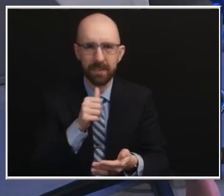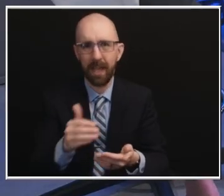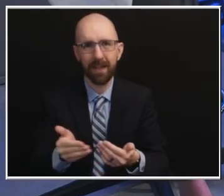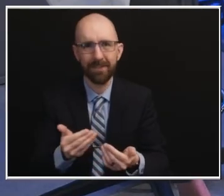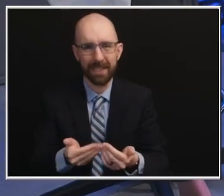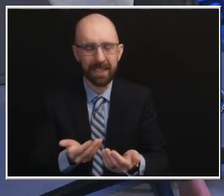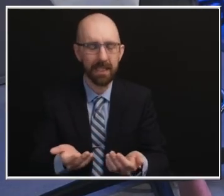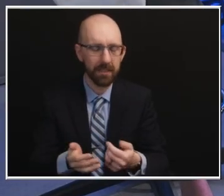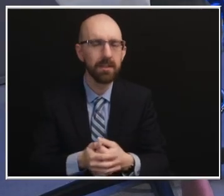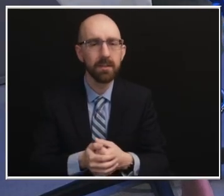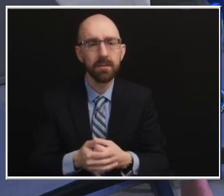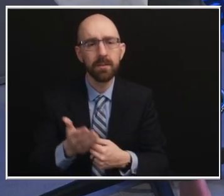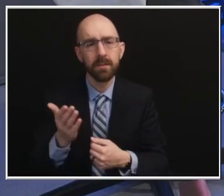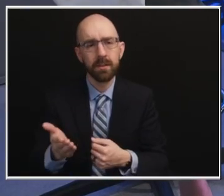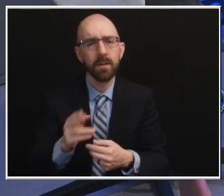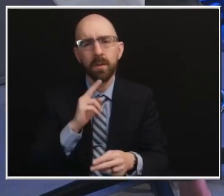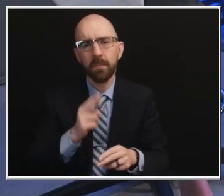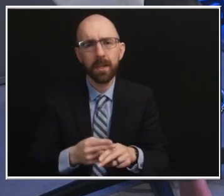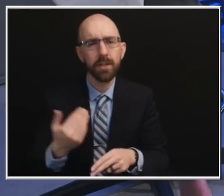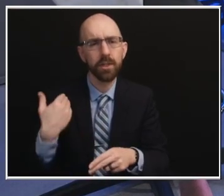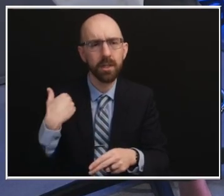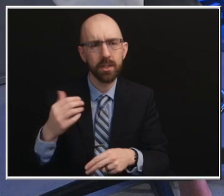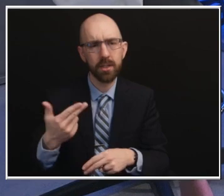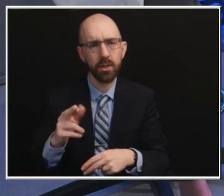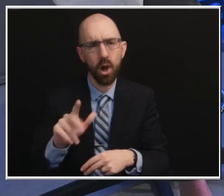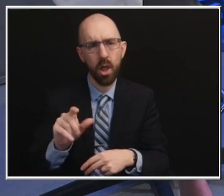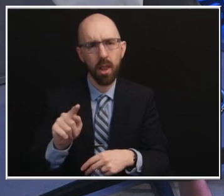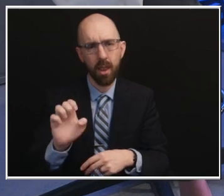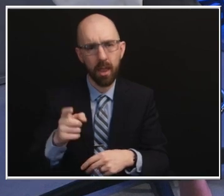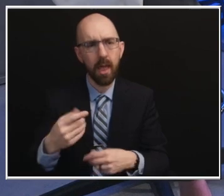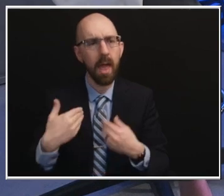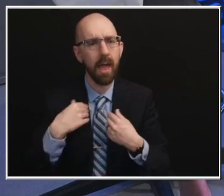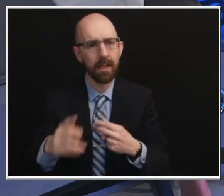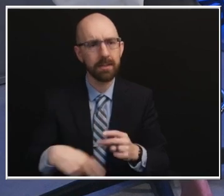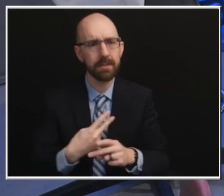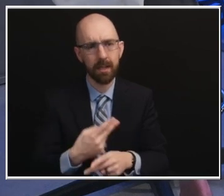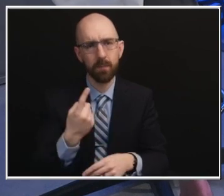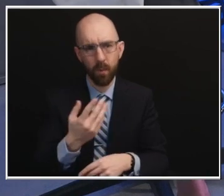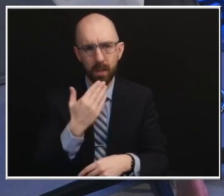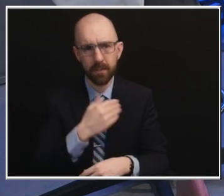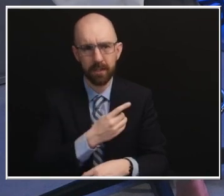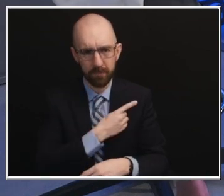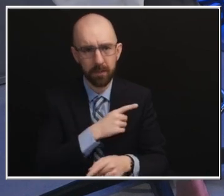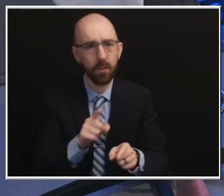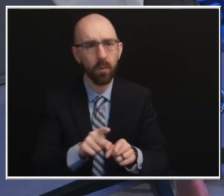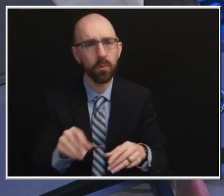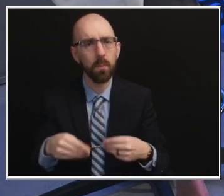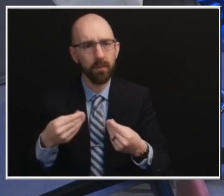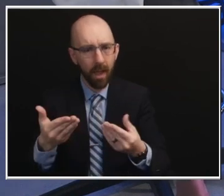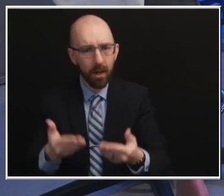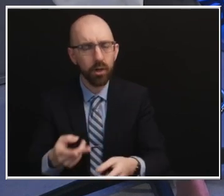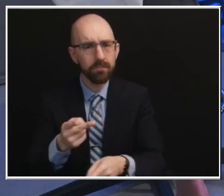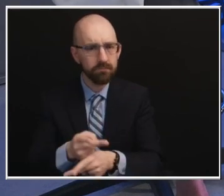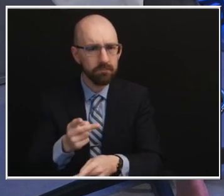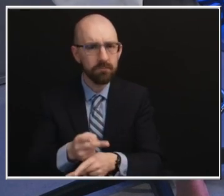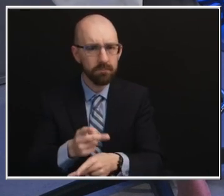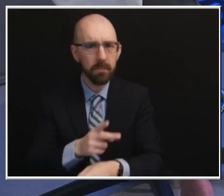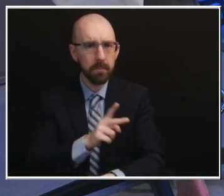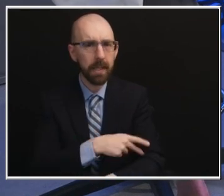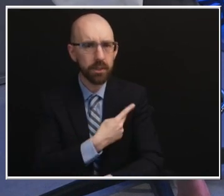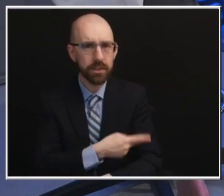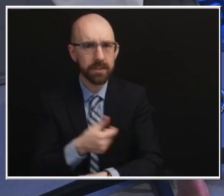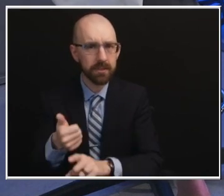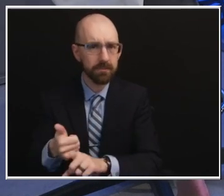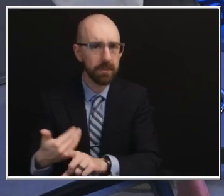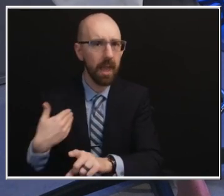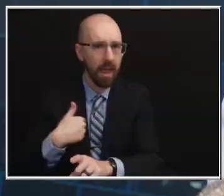So we mentioned early, Charlotte has type 1 diabetes, as well as being a provider taking care of diabetic patients. Diabetes